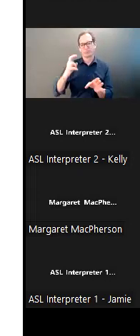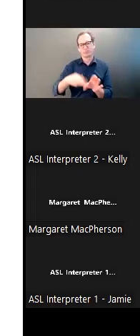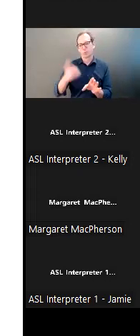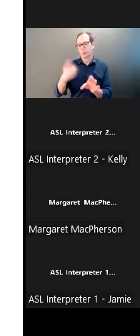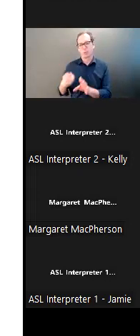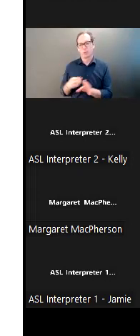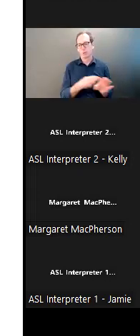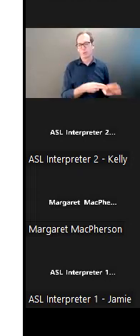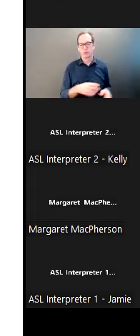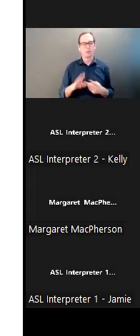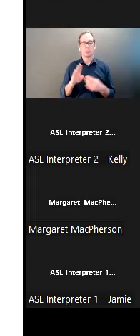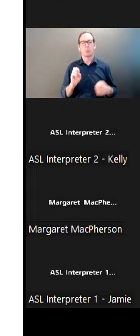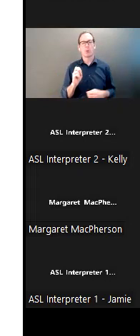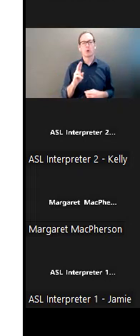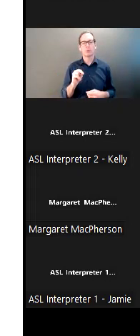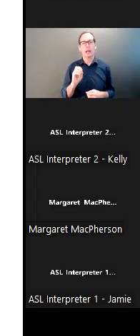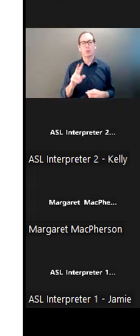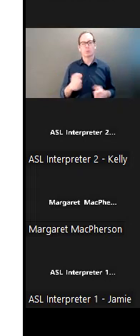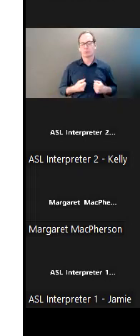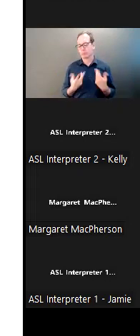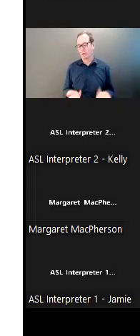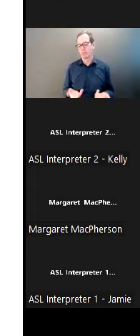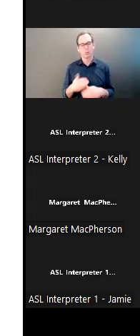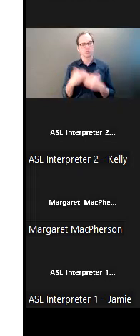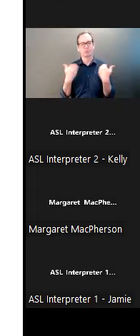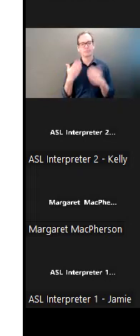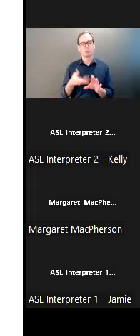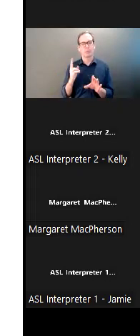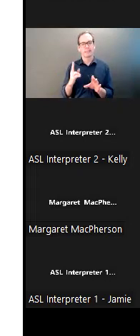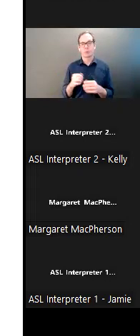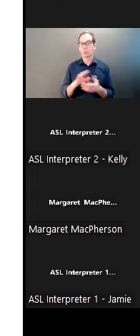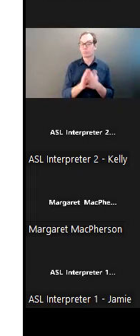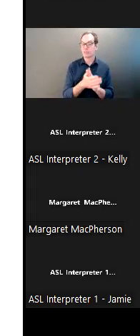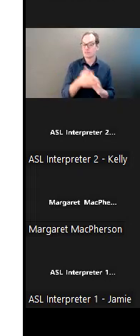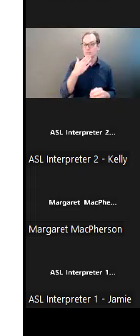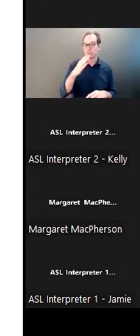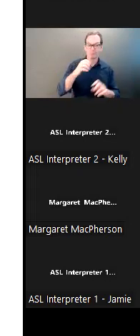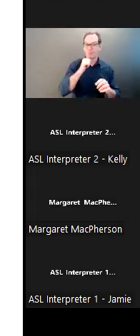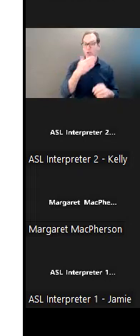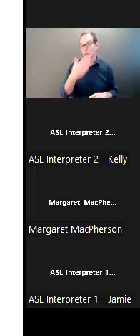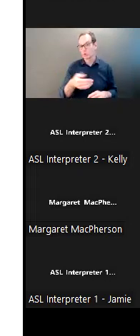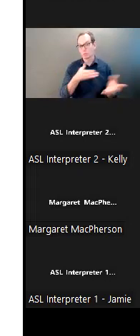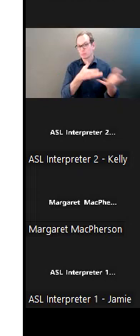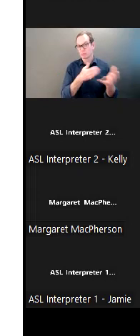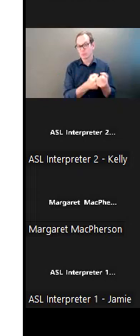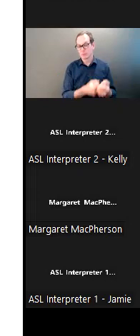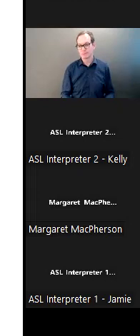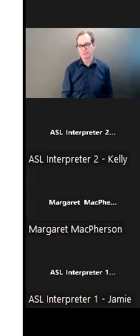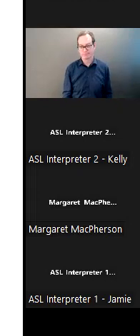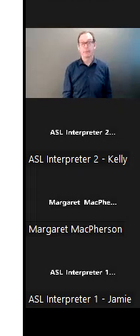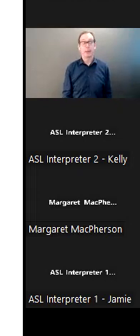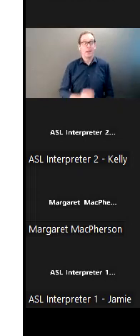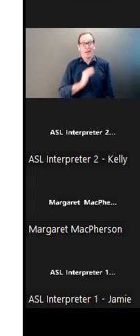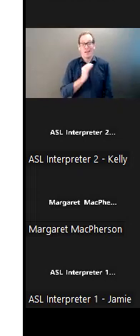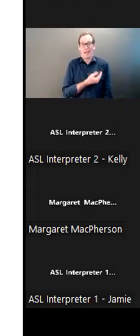and concerns is that we've got the health and caring professions, workforces burning out and